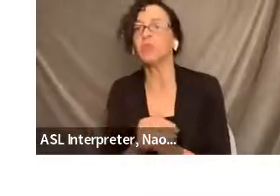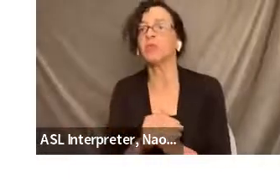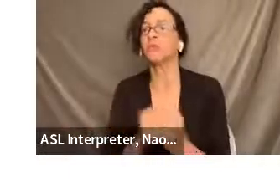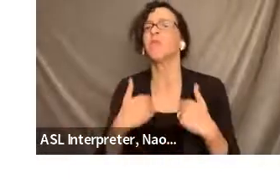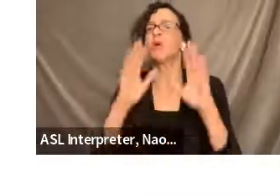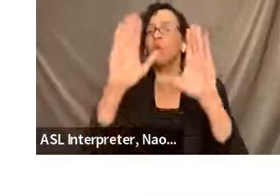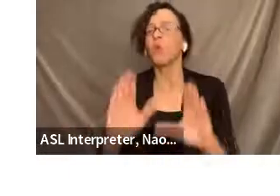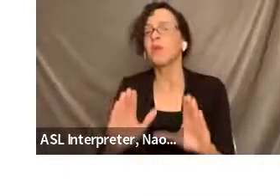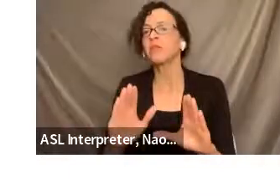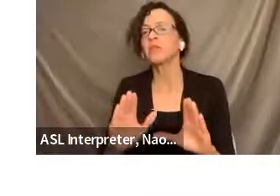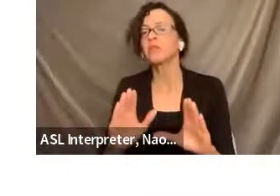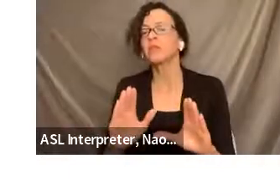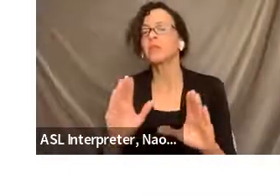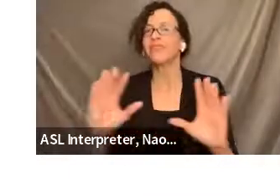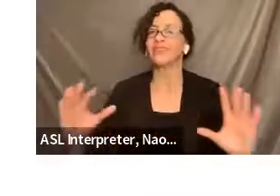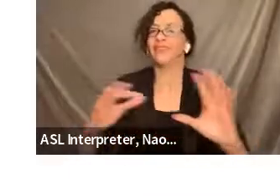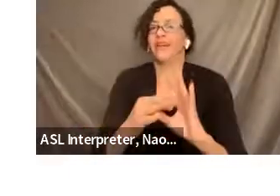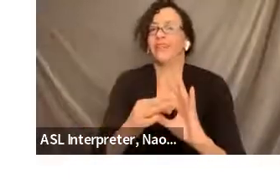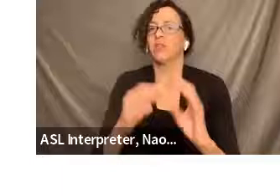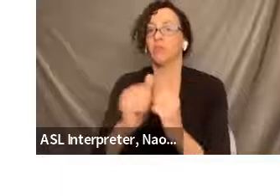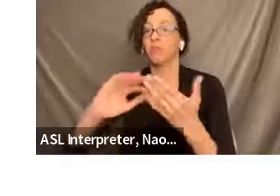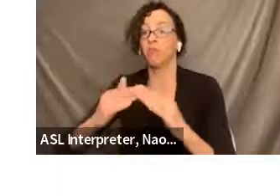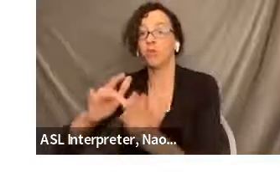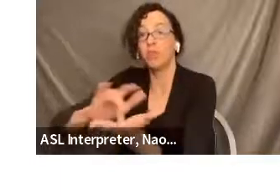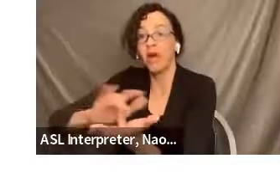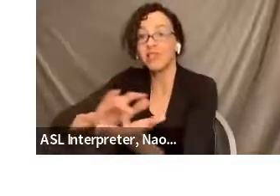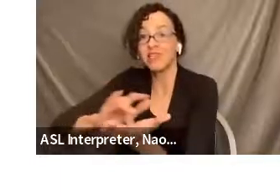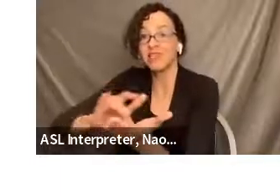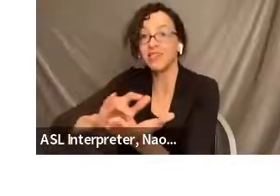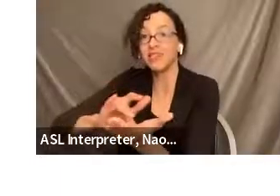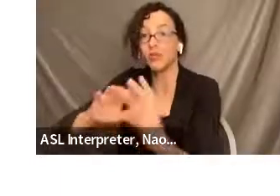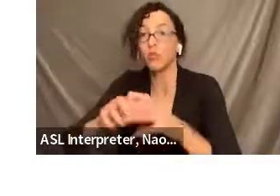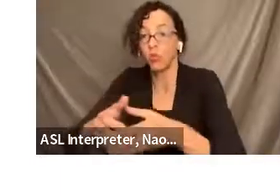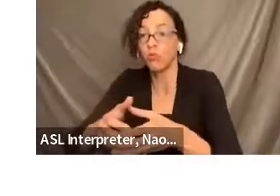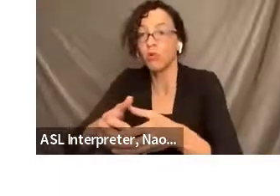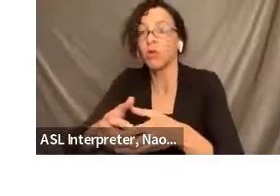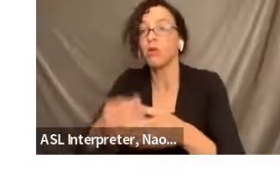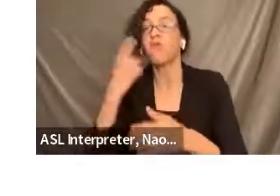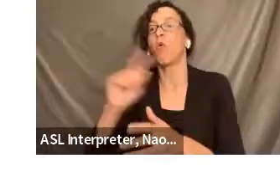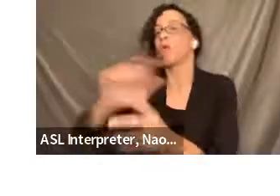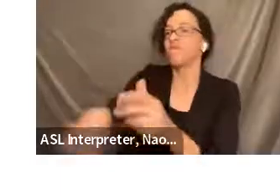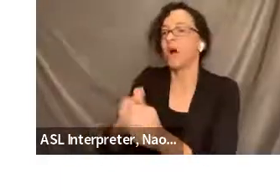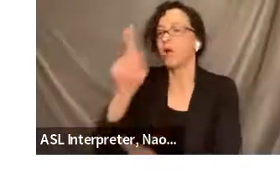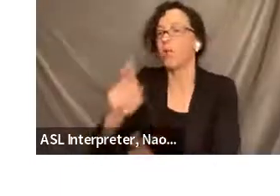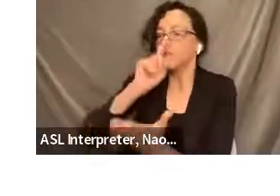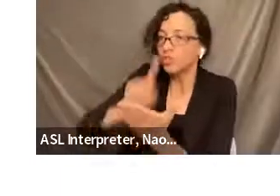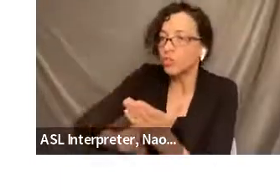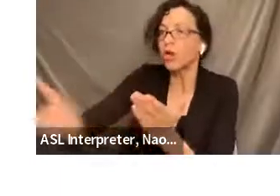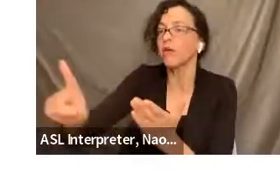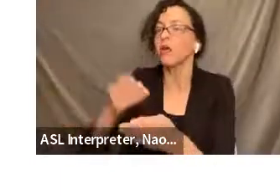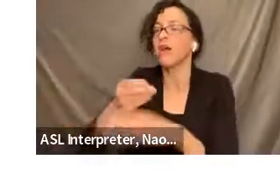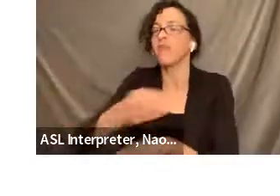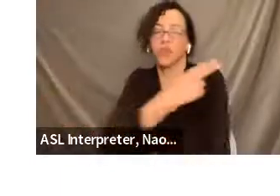with hospital discharge, as well as people who are having some other chronic issues, say homelessness